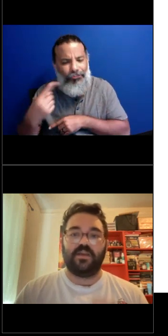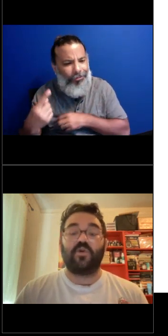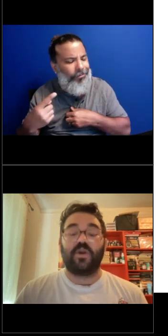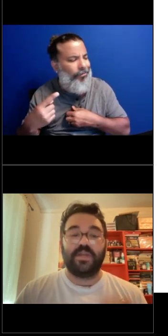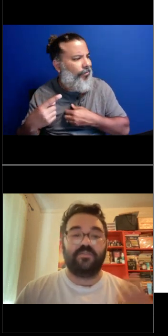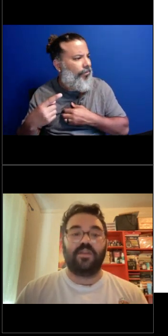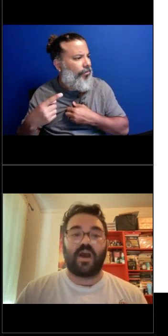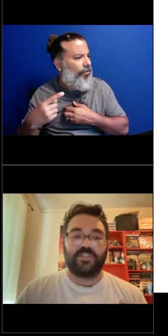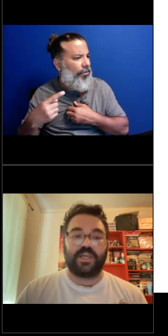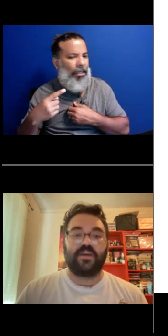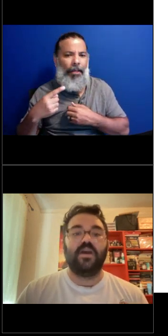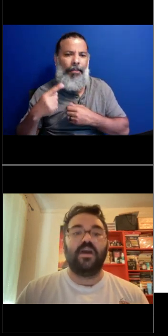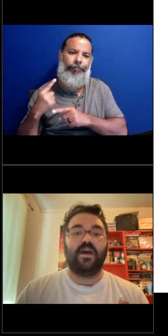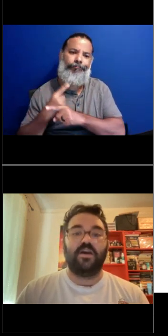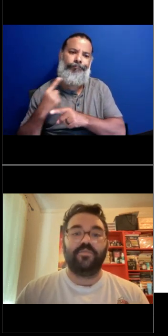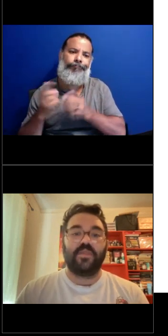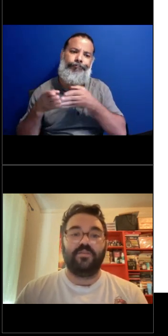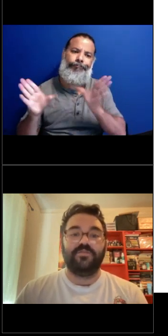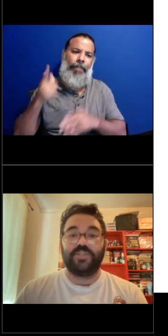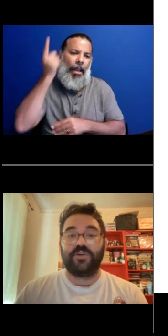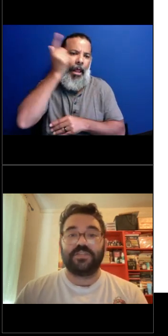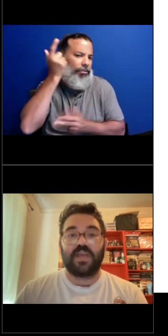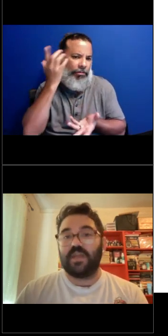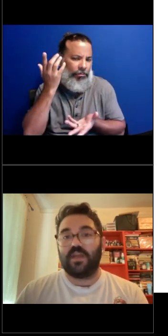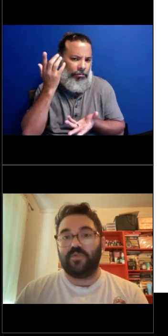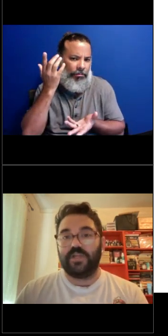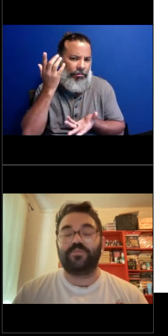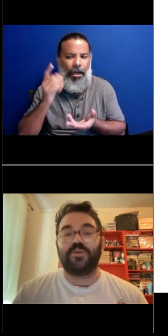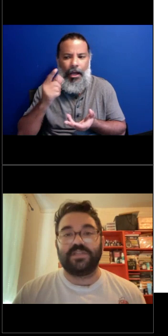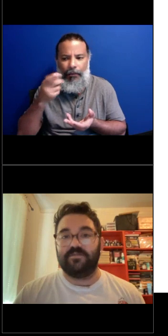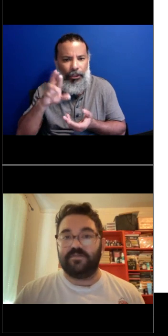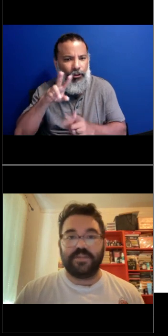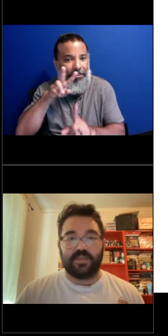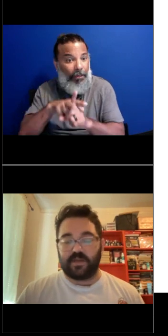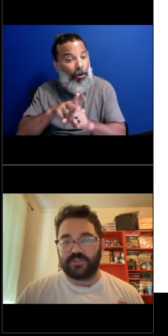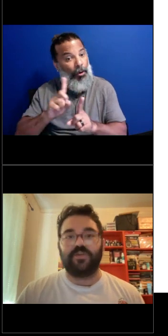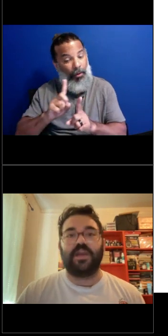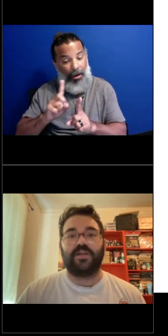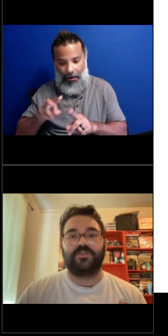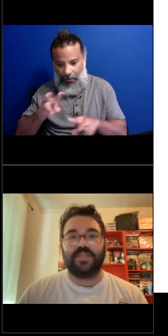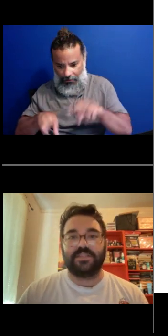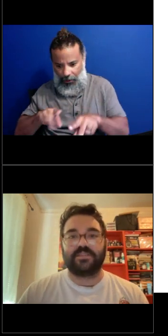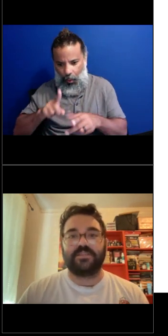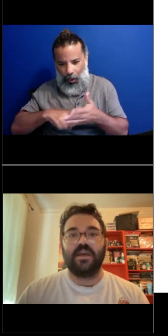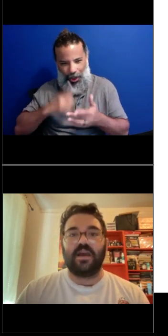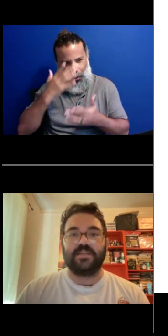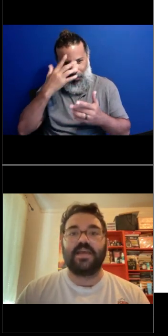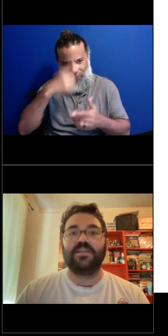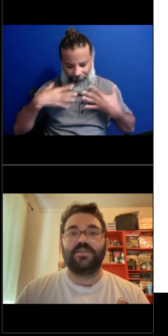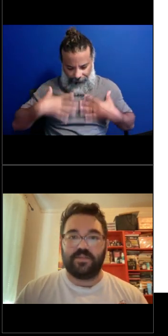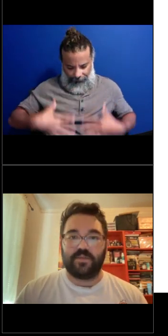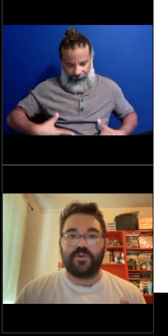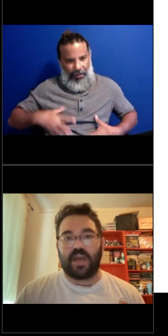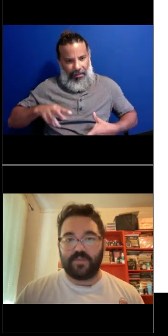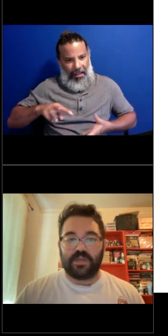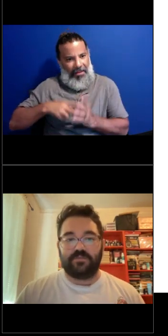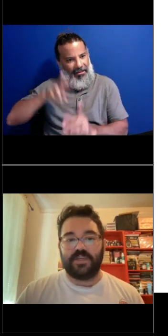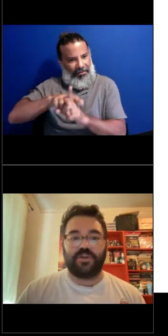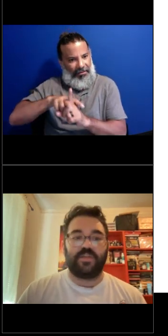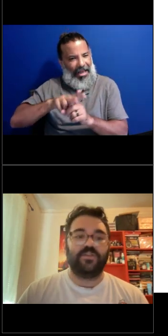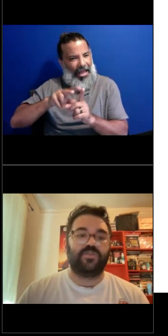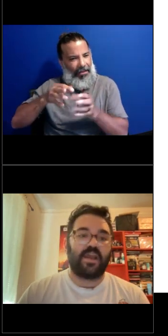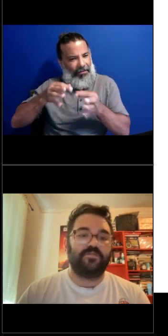the normative logic of gender assignment, in which perceived physiological characteristics tend to be the